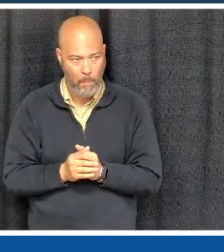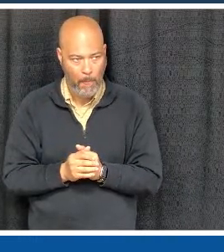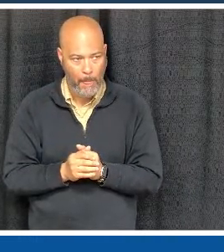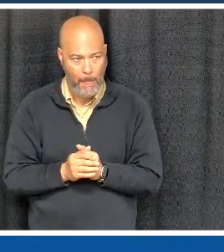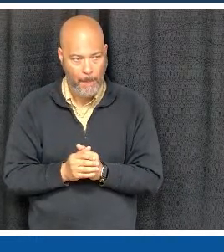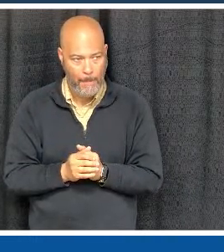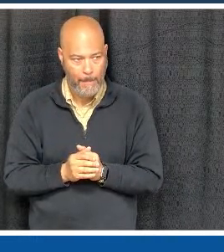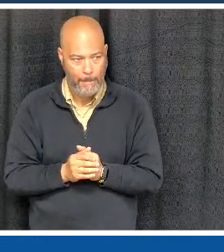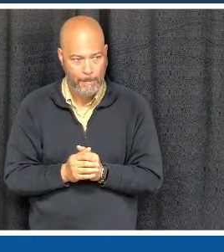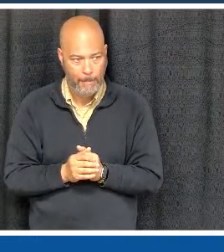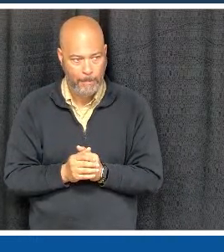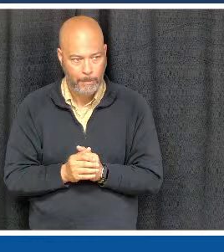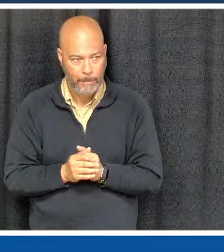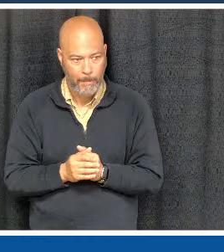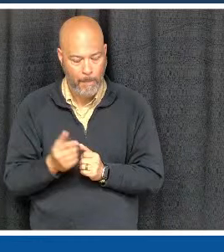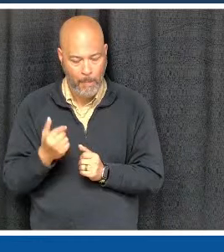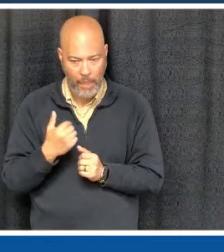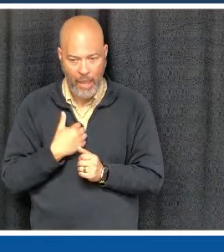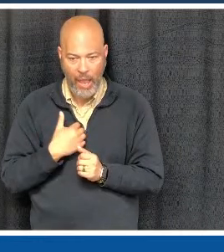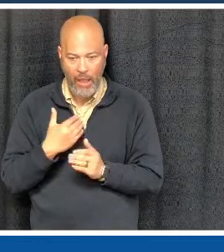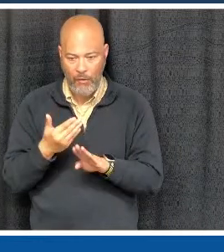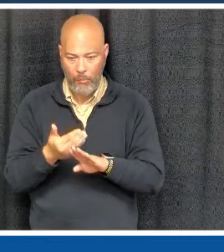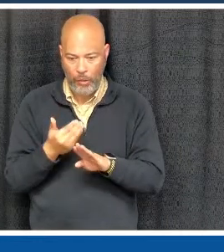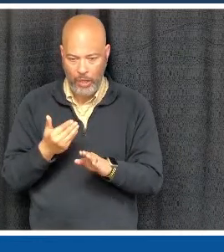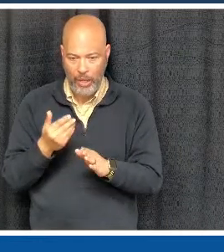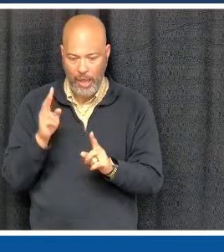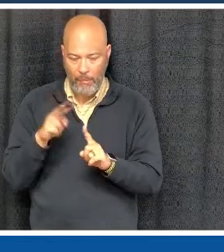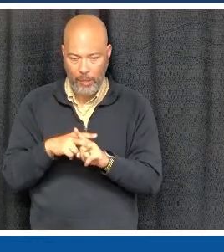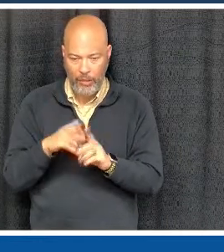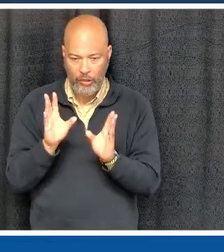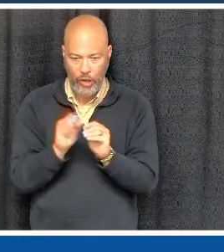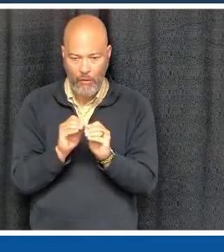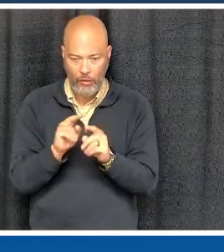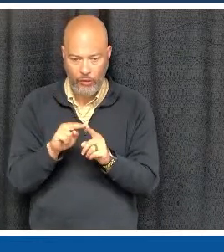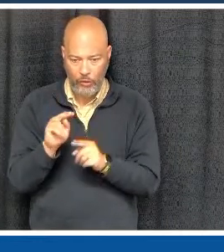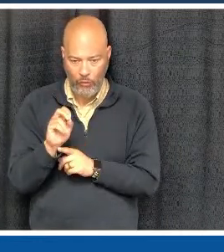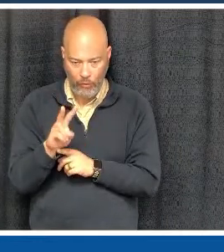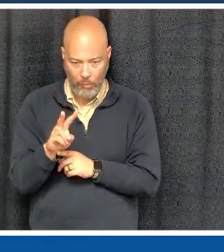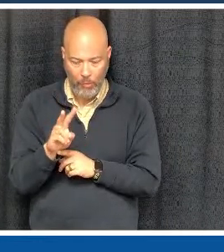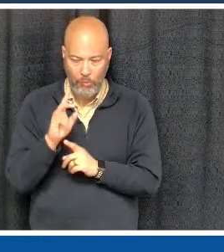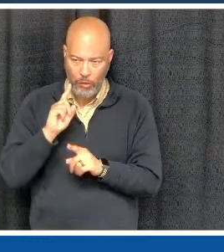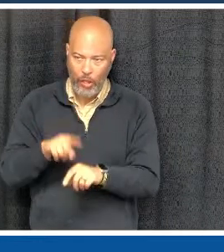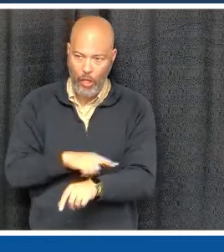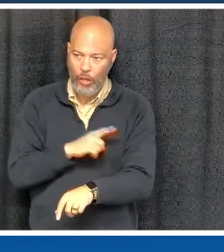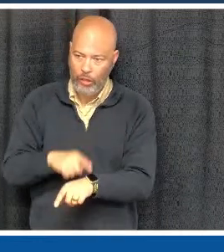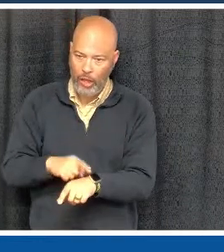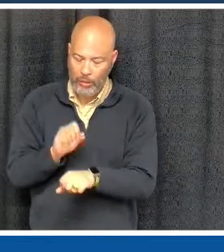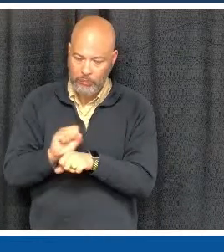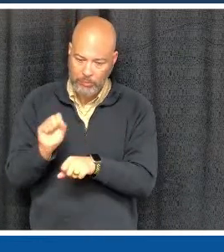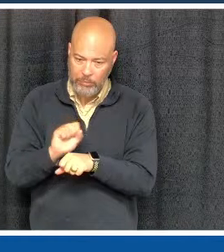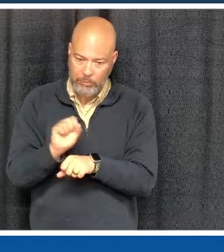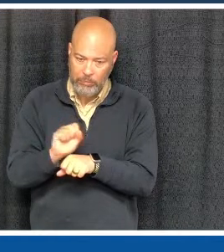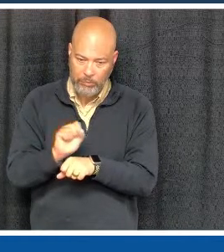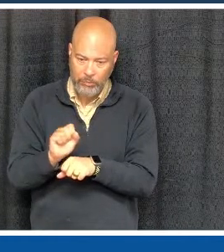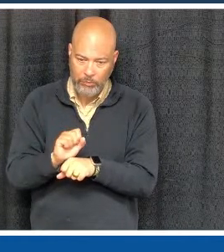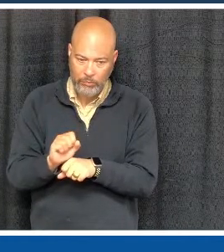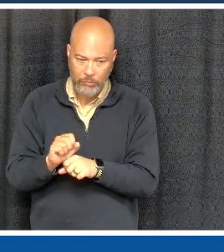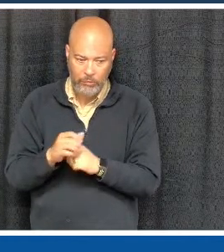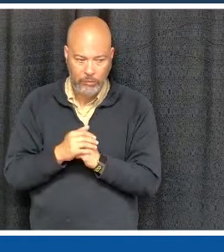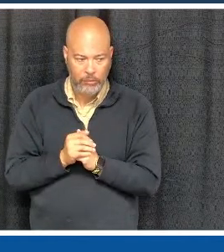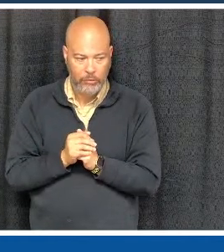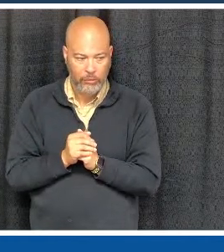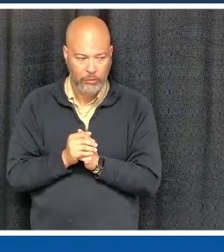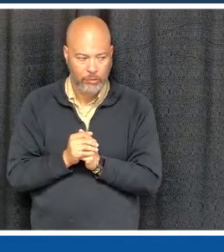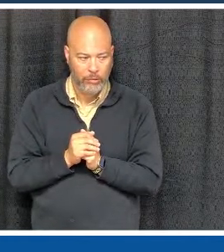We did have a pre-application conference with the applicant back in November, so this has been a long time working on this with them through many different iterations